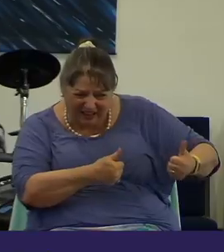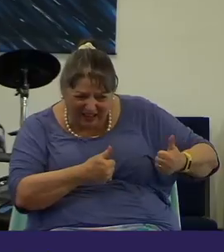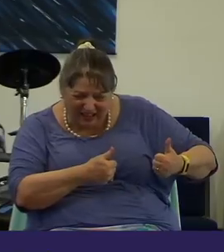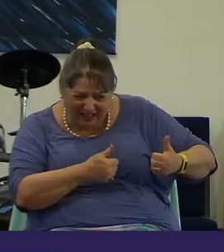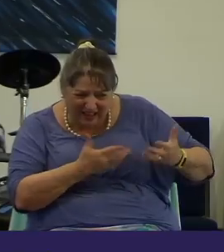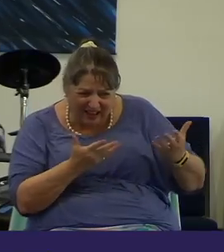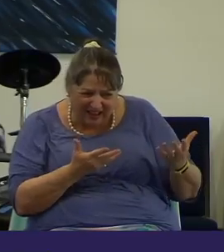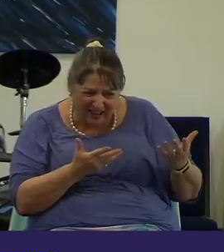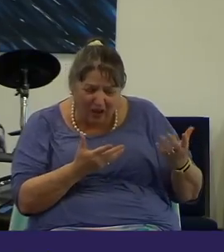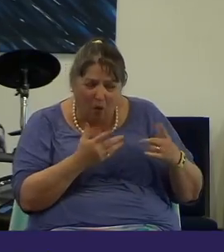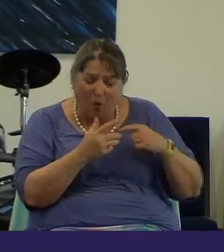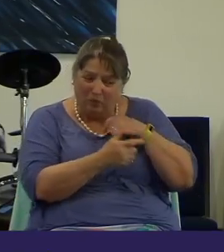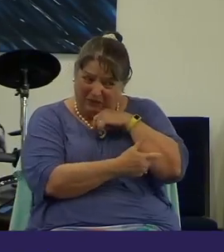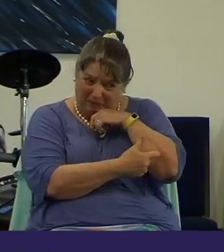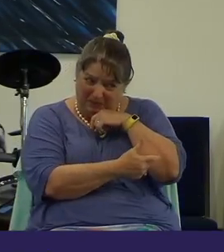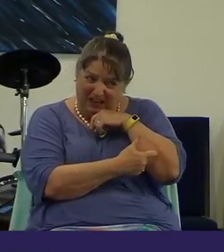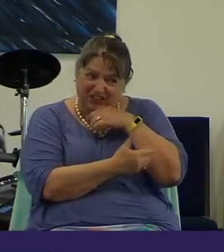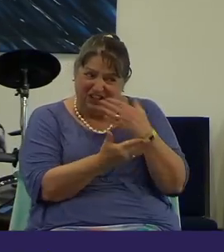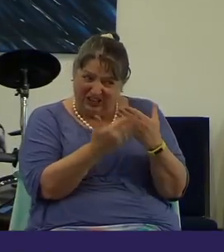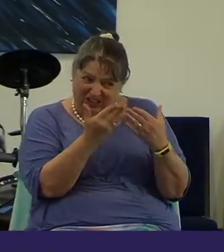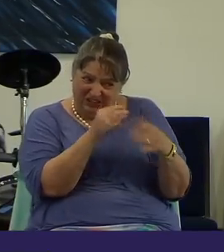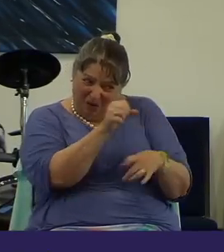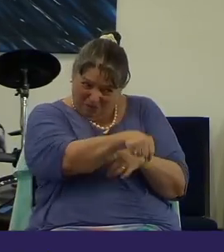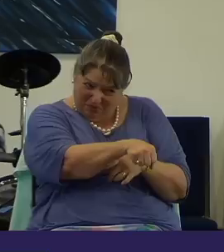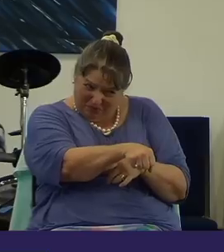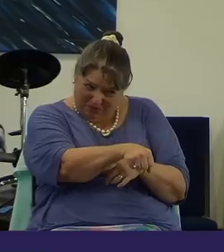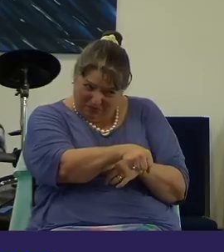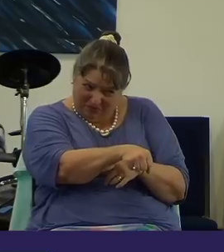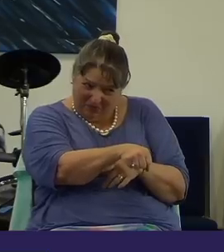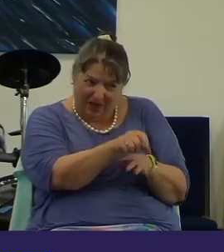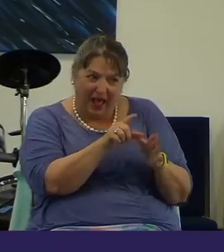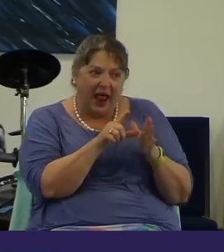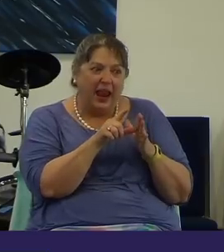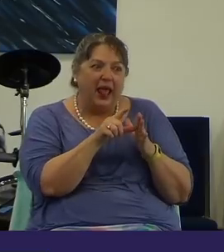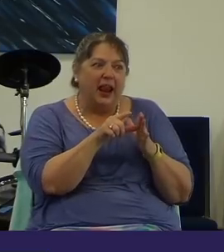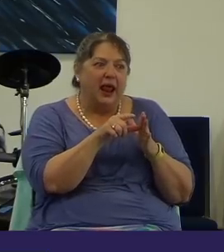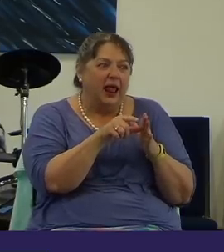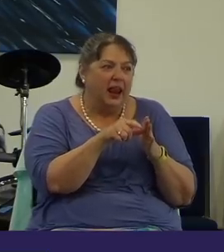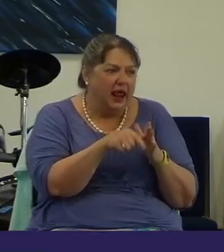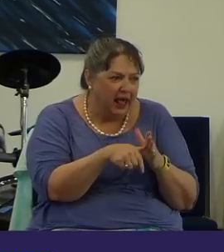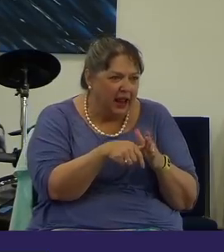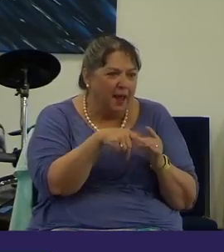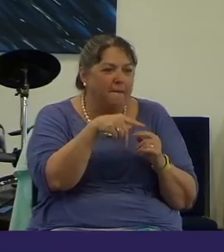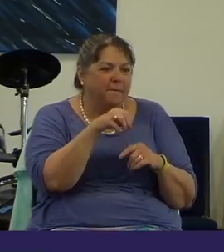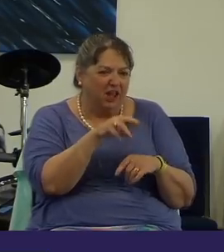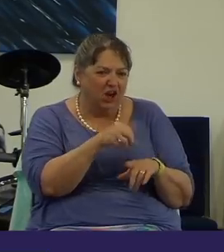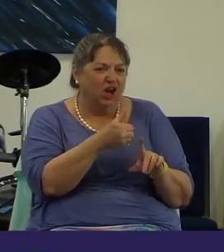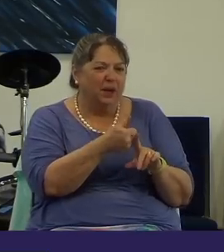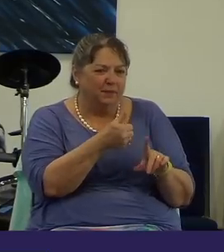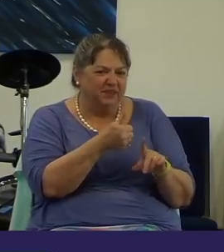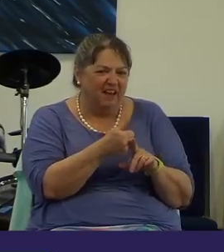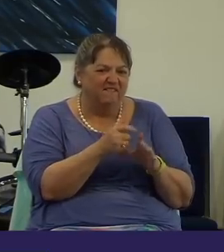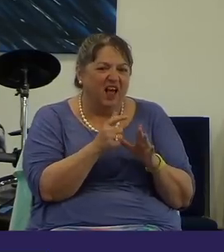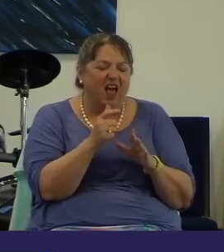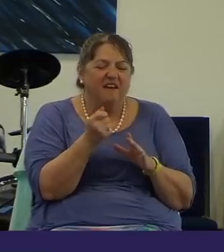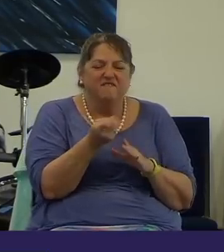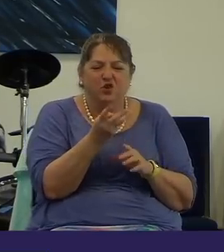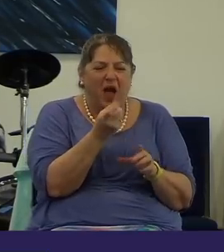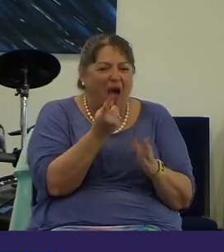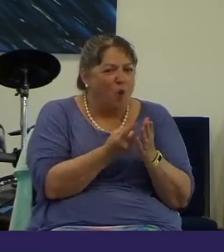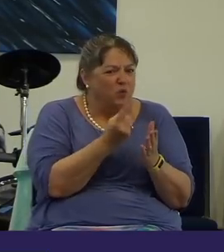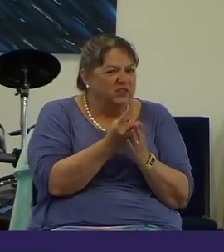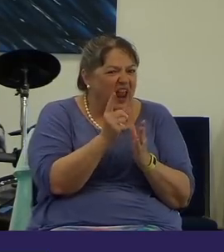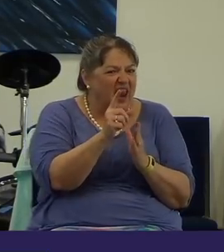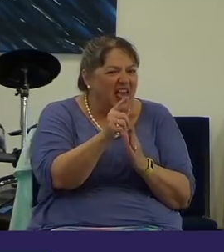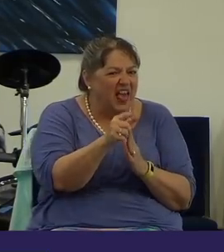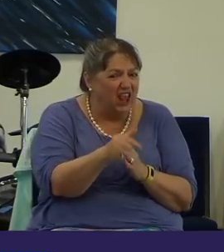otherwise temptation will overtake you, who would several hours later deny knowing Jesus three times. How